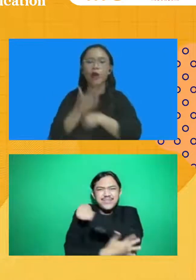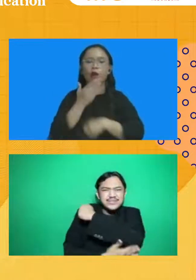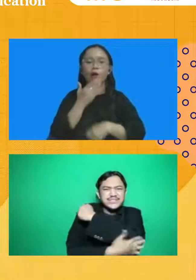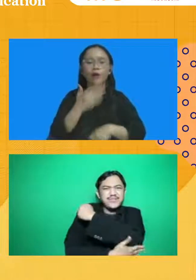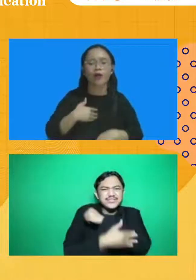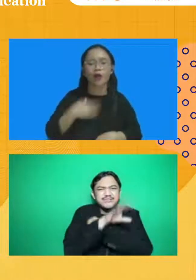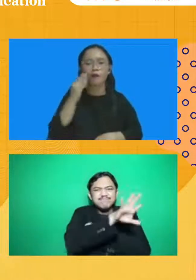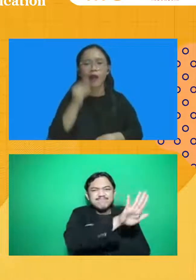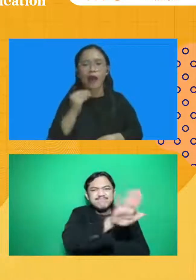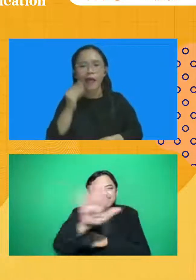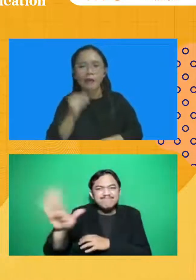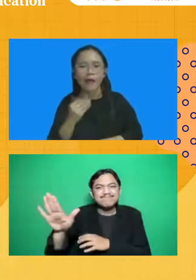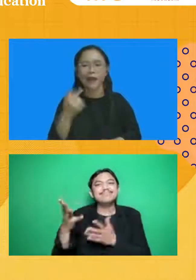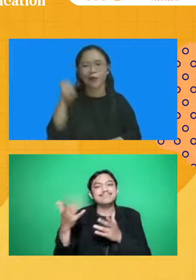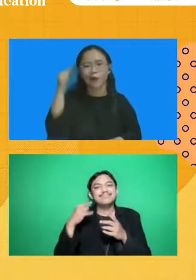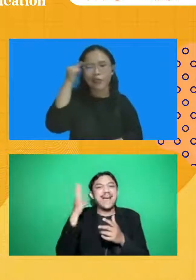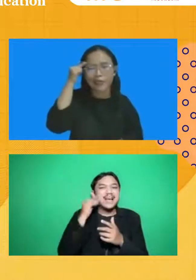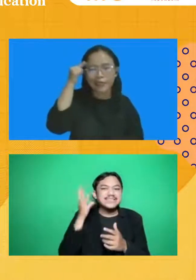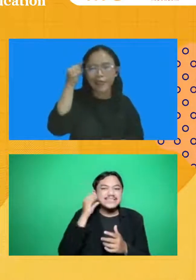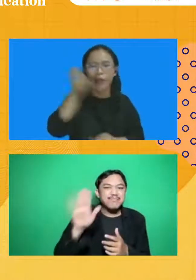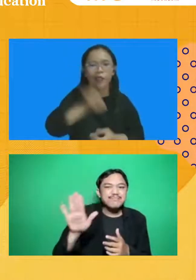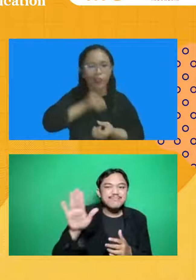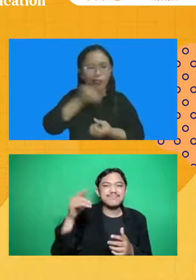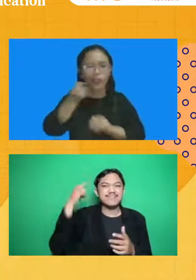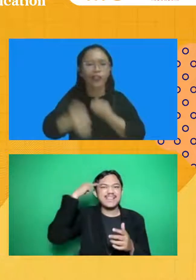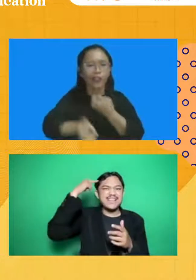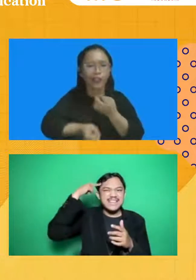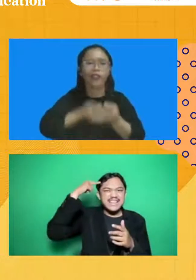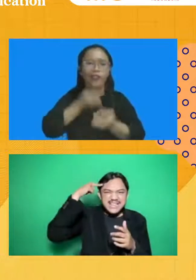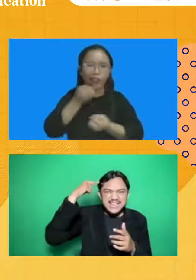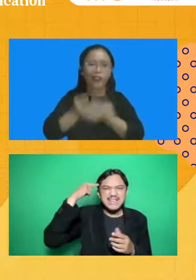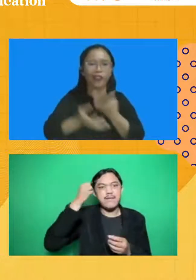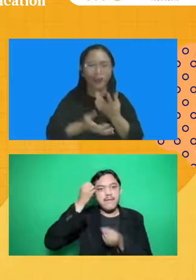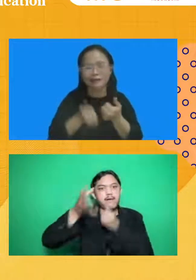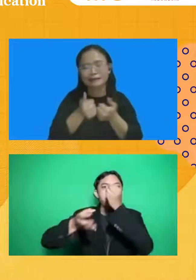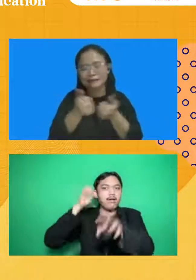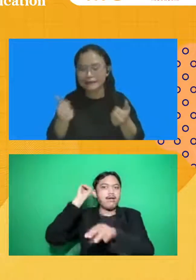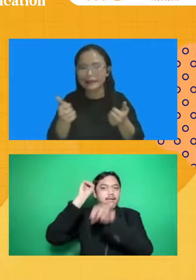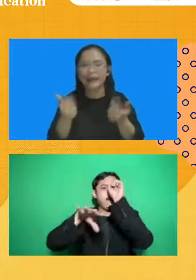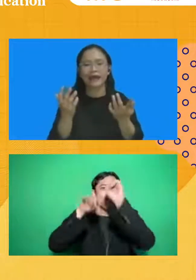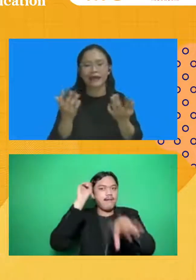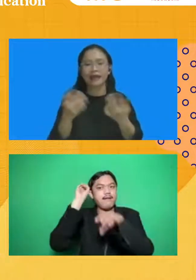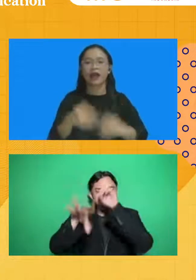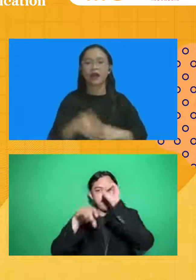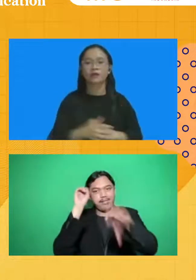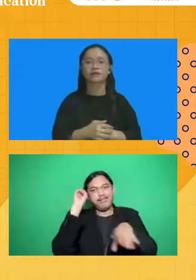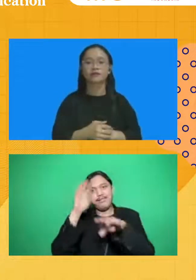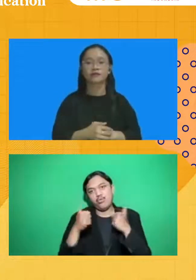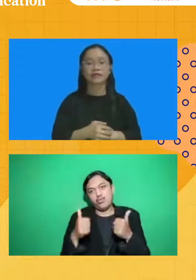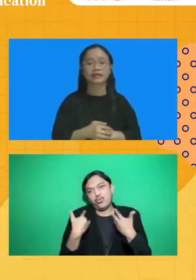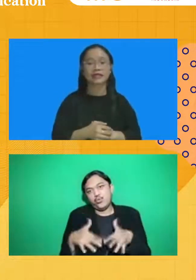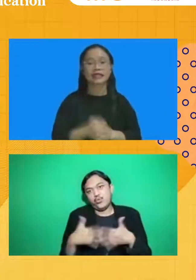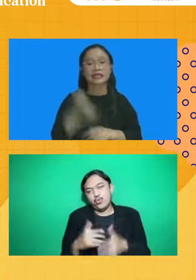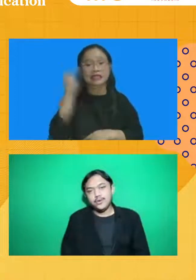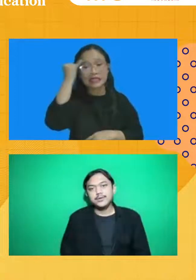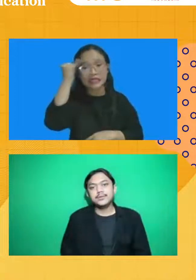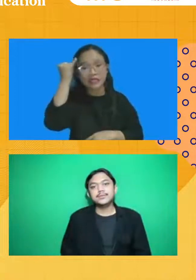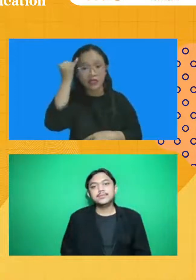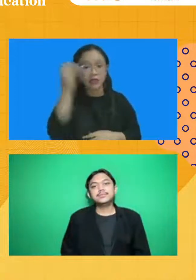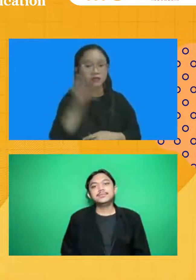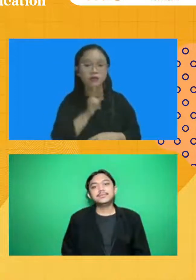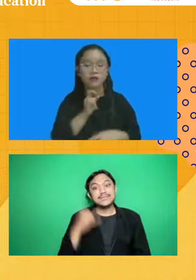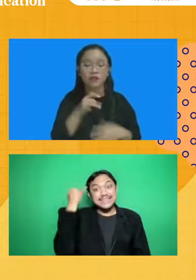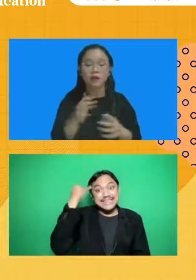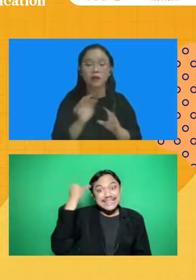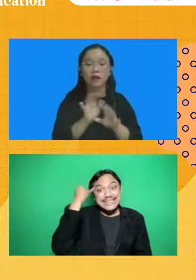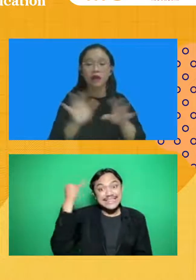that really promotes the solutions. So yeah, our idea behind our question was that